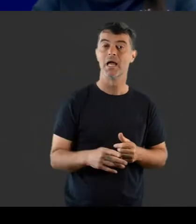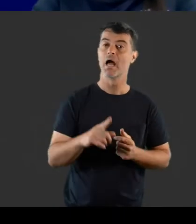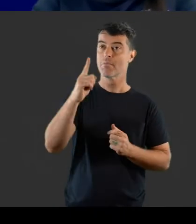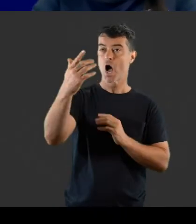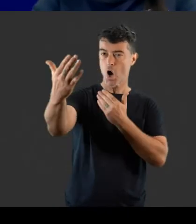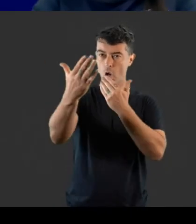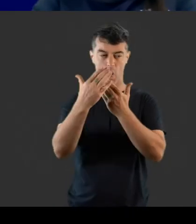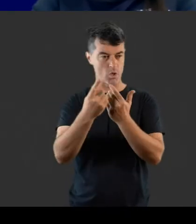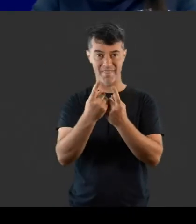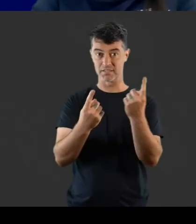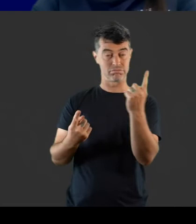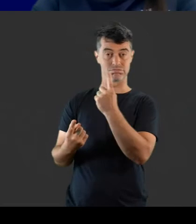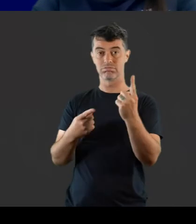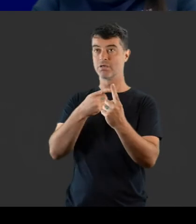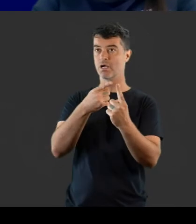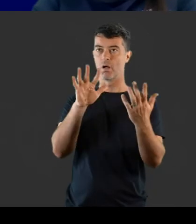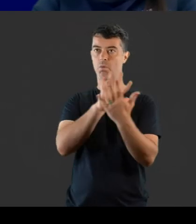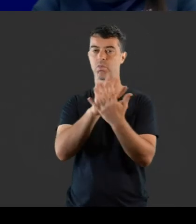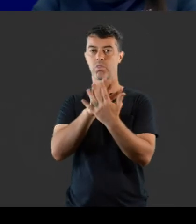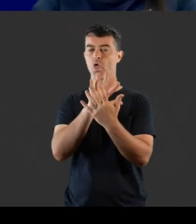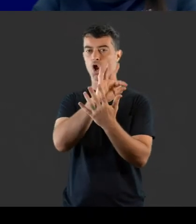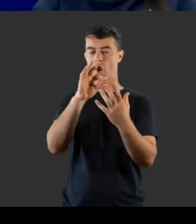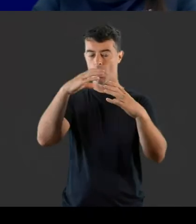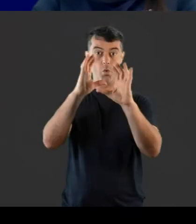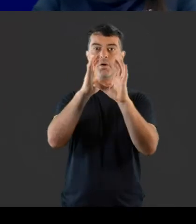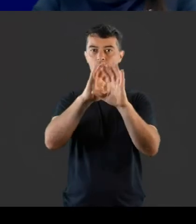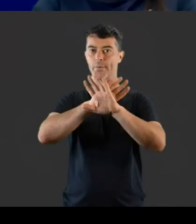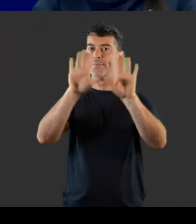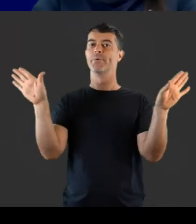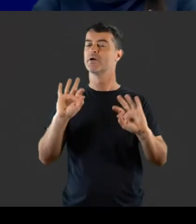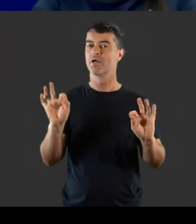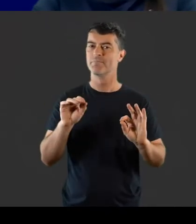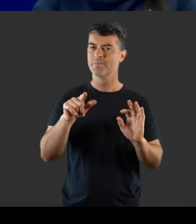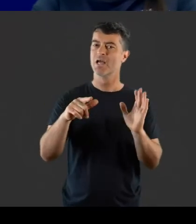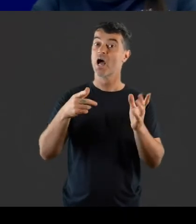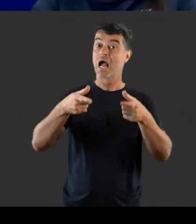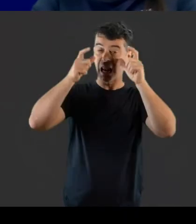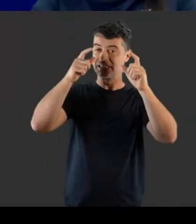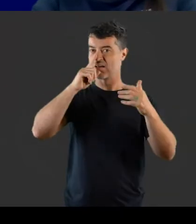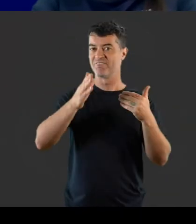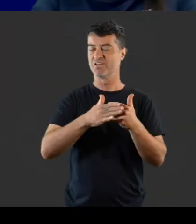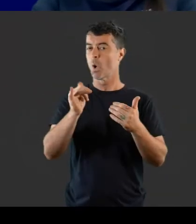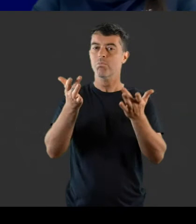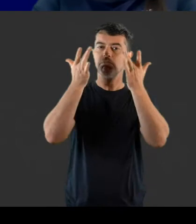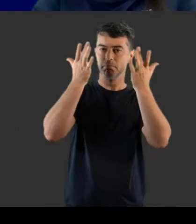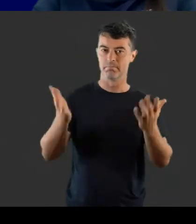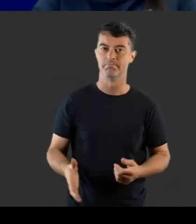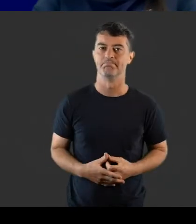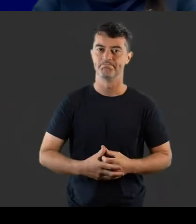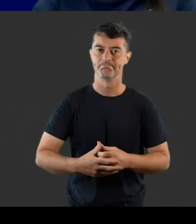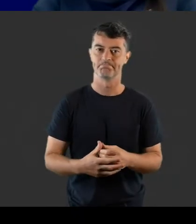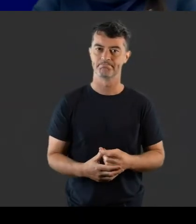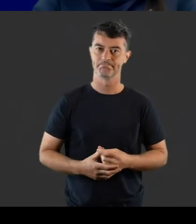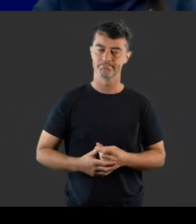seen clearly, but close objects do not come into proper focus. These are treated with glasses or